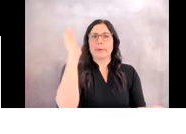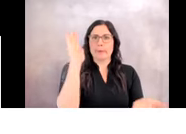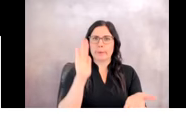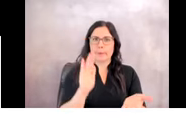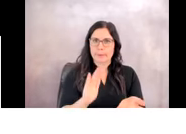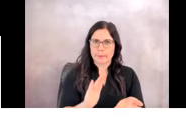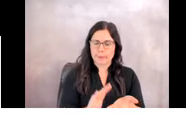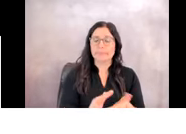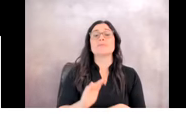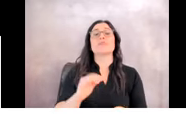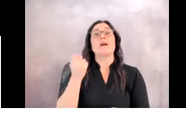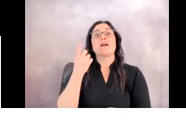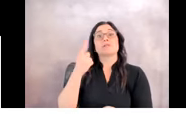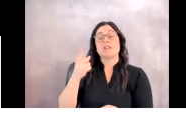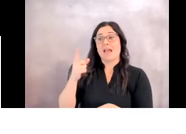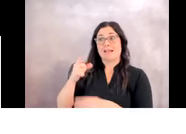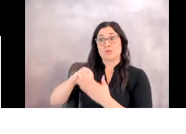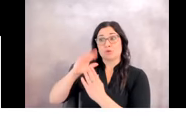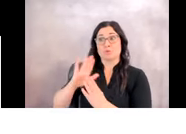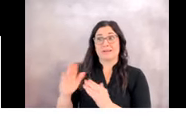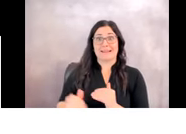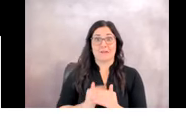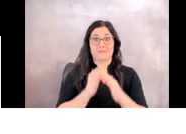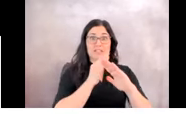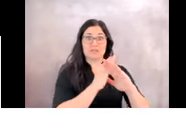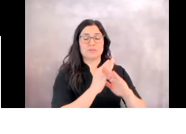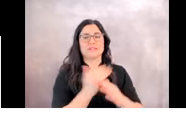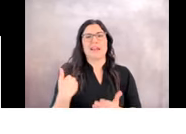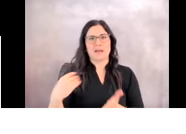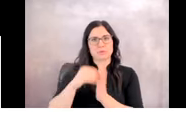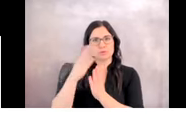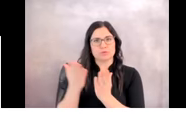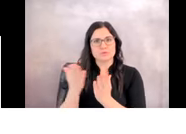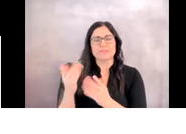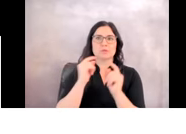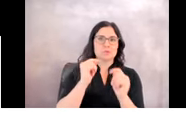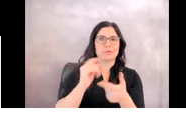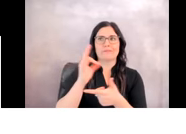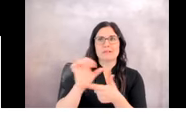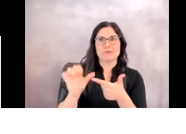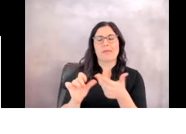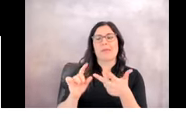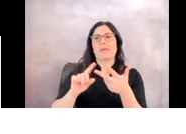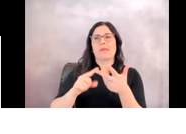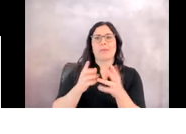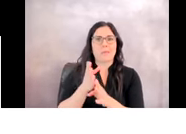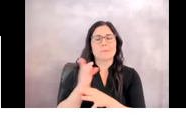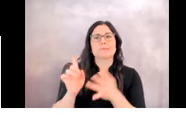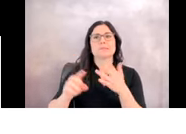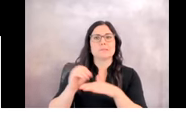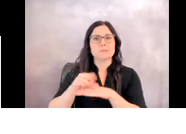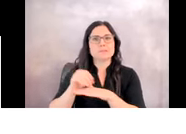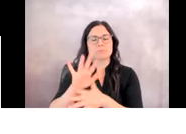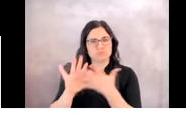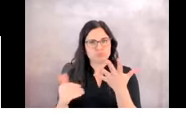intervention, meaning all of the student services, including tutoring, financial aid, pathways, counseling,